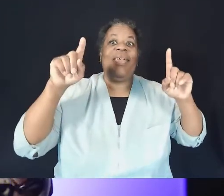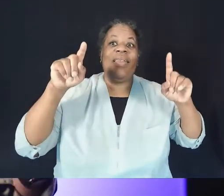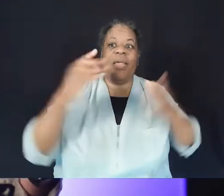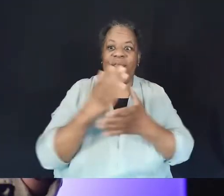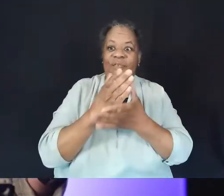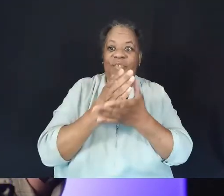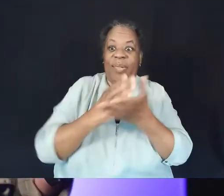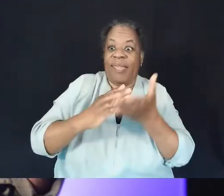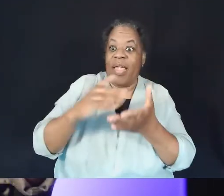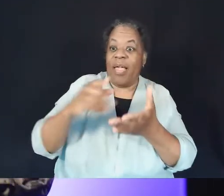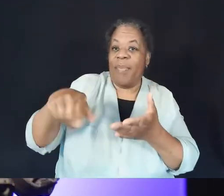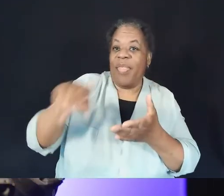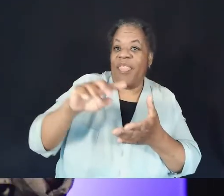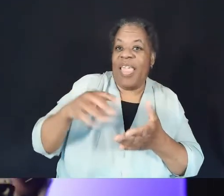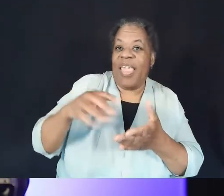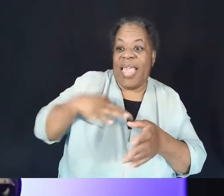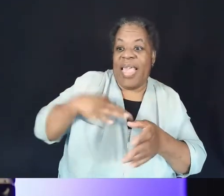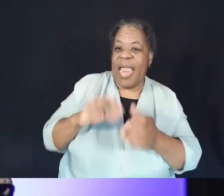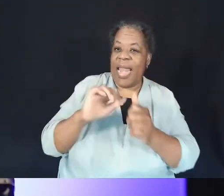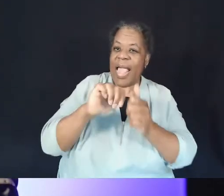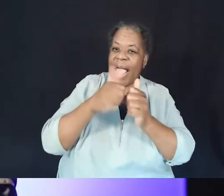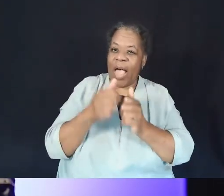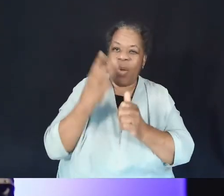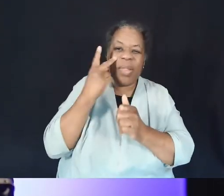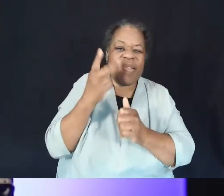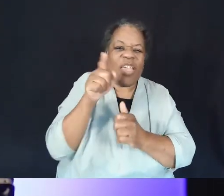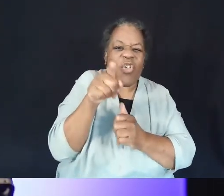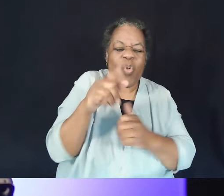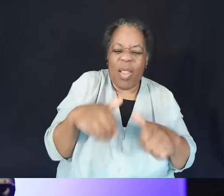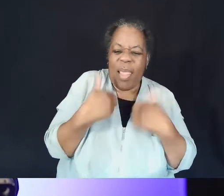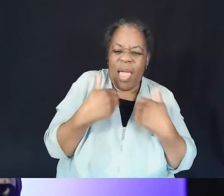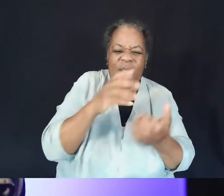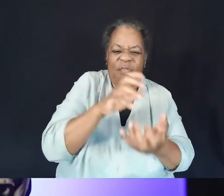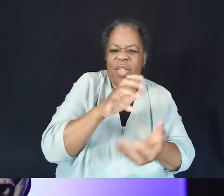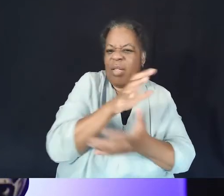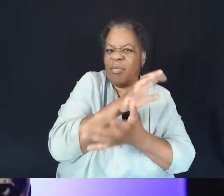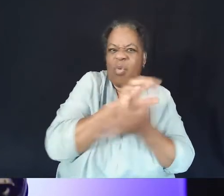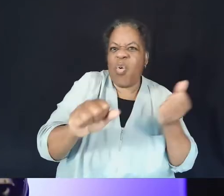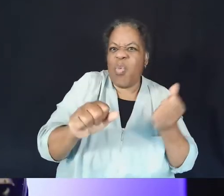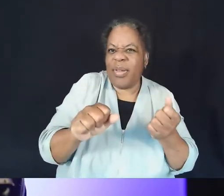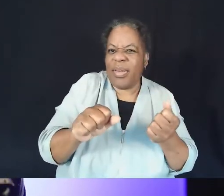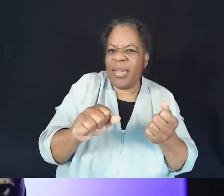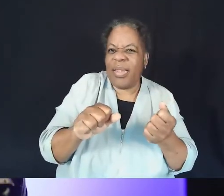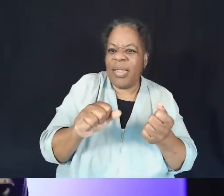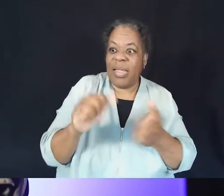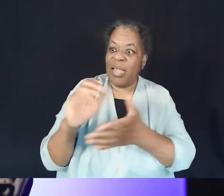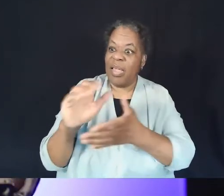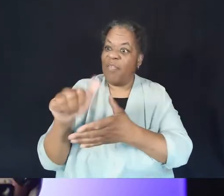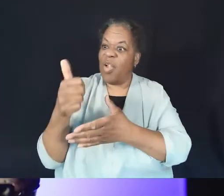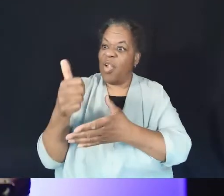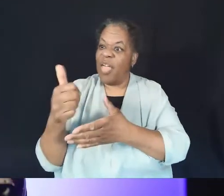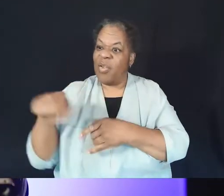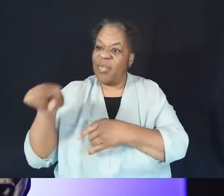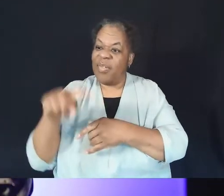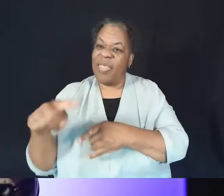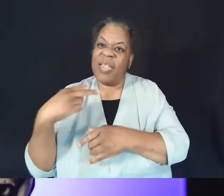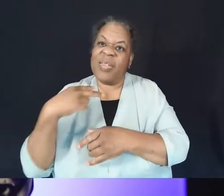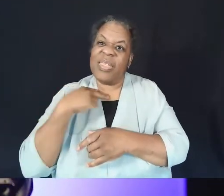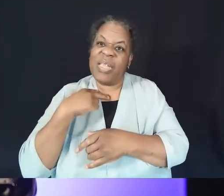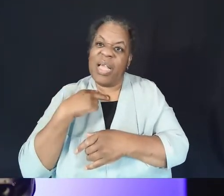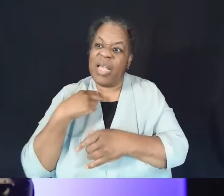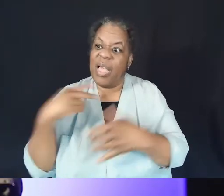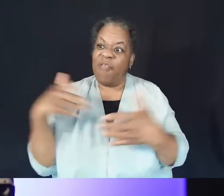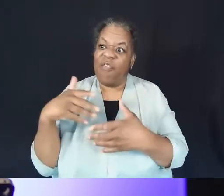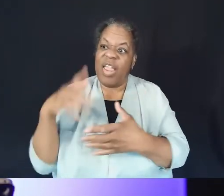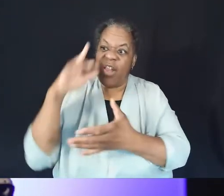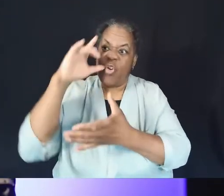gain by seeing your life remain in ruins. And for some, they are just stuck, afraid and believing that something great